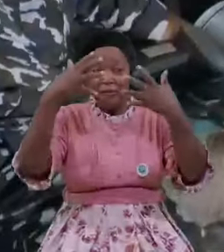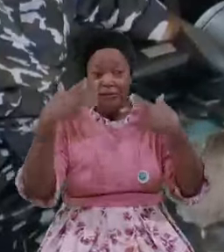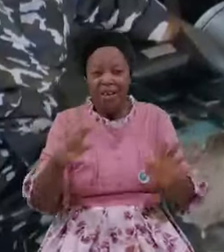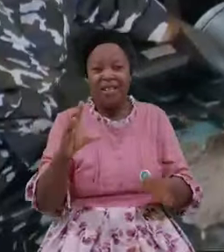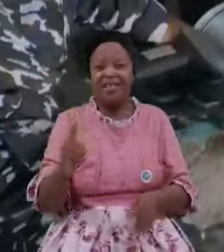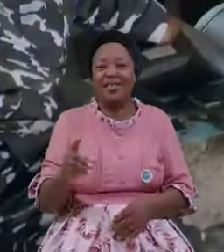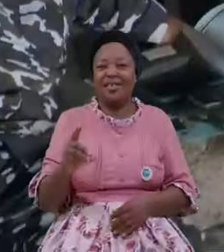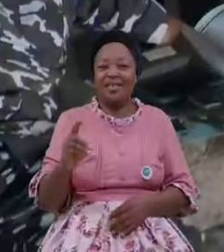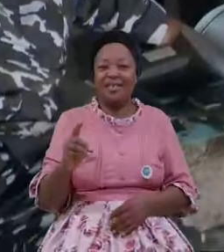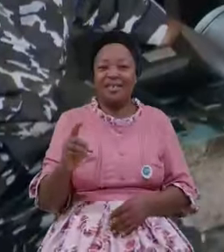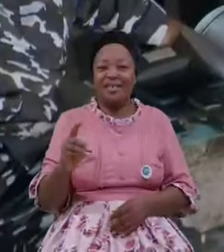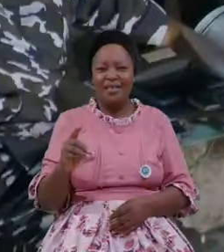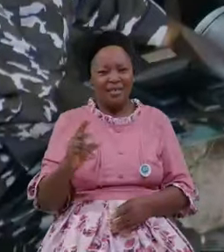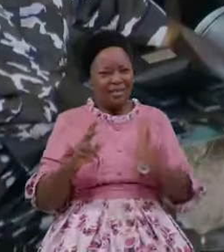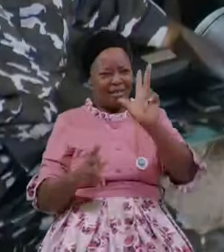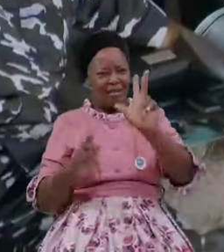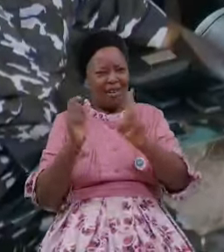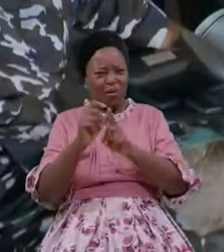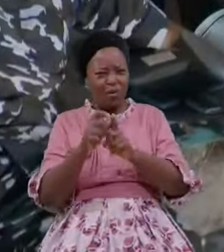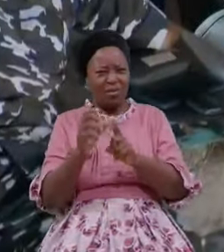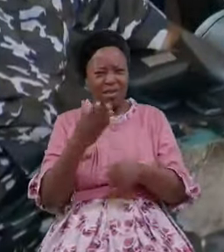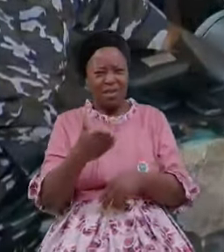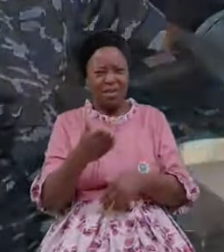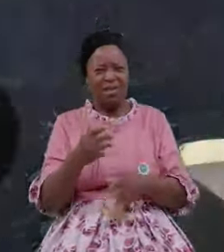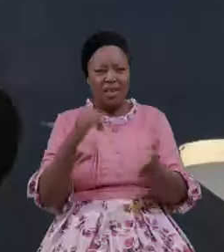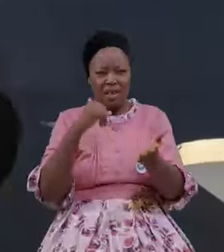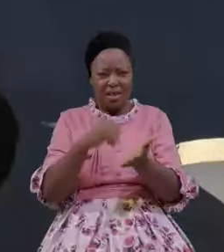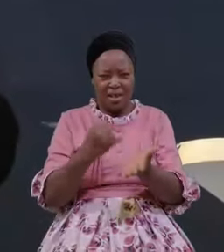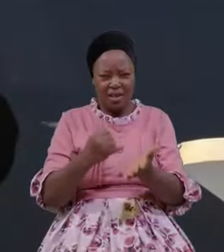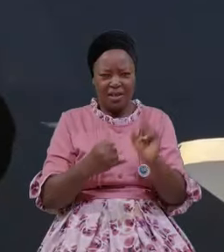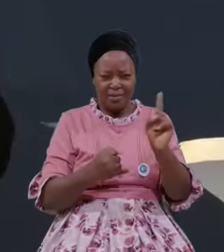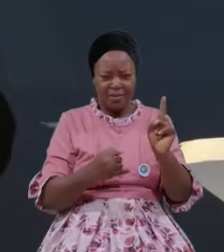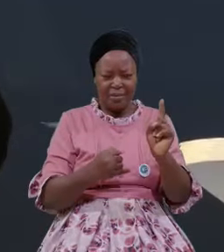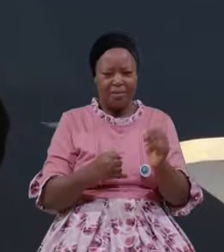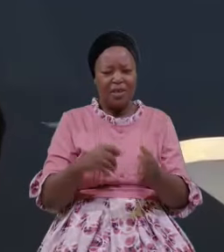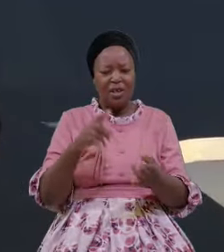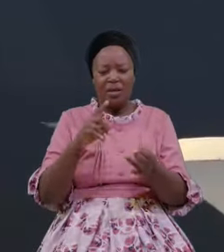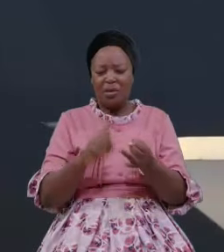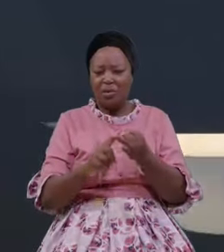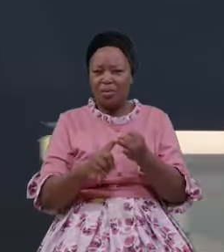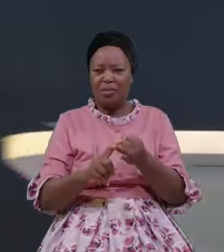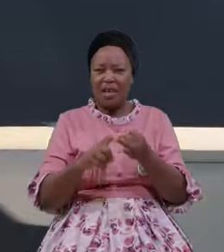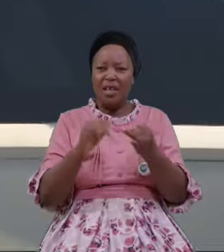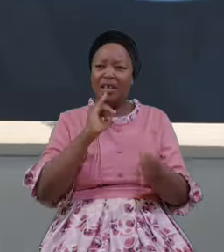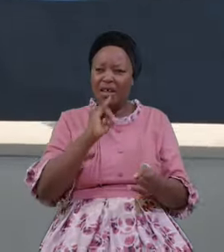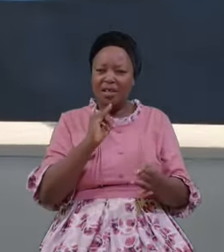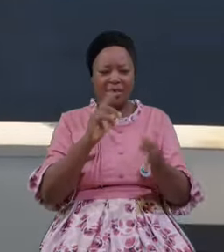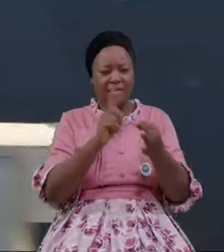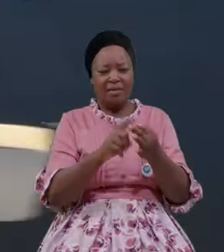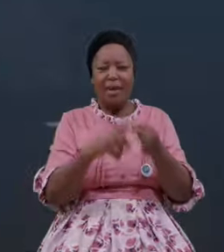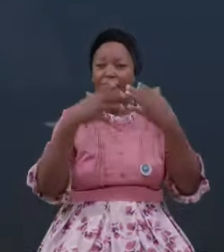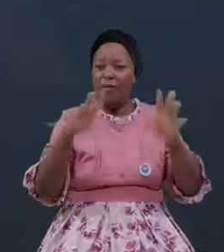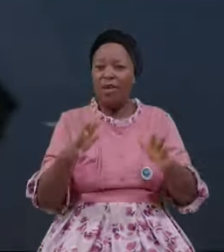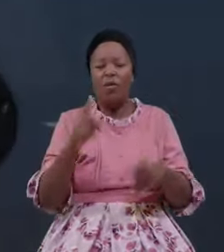Three words there. It is finished. What does that mean? It.